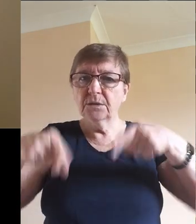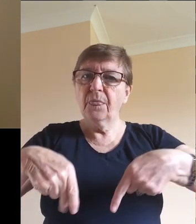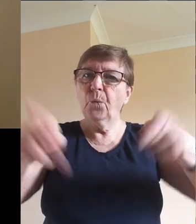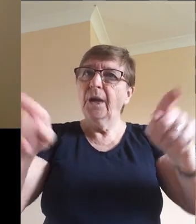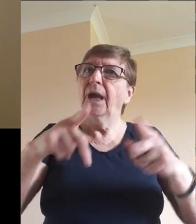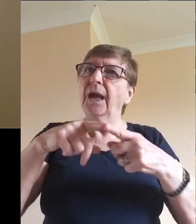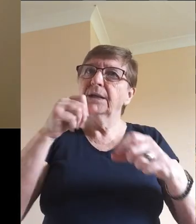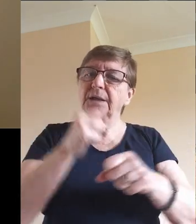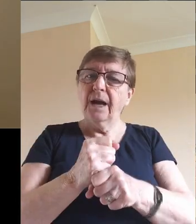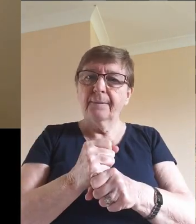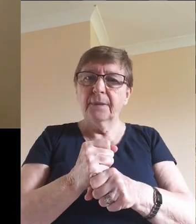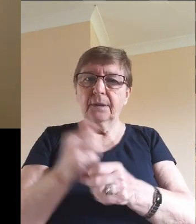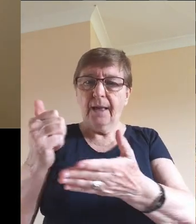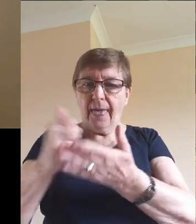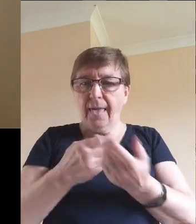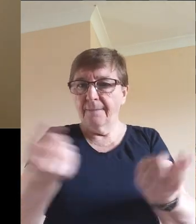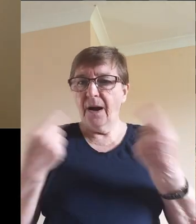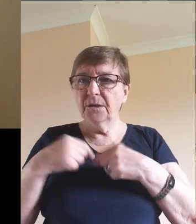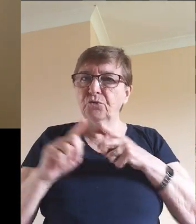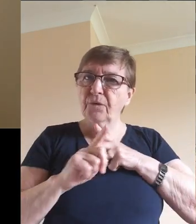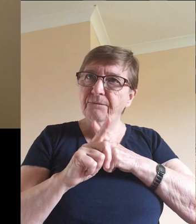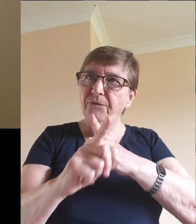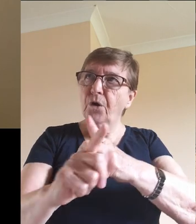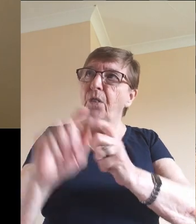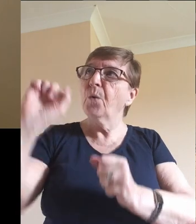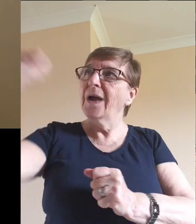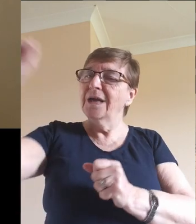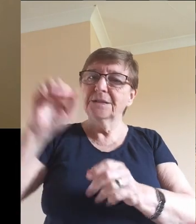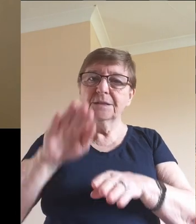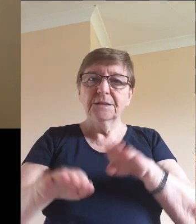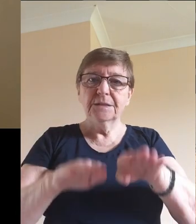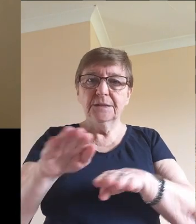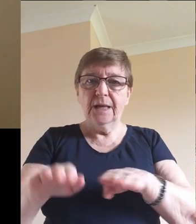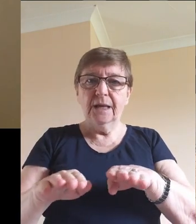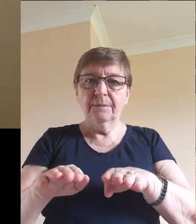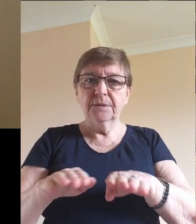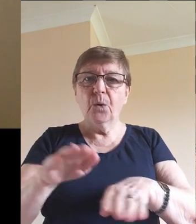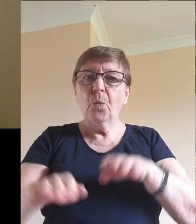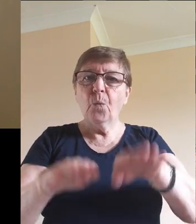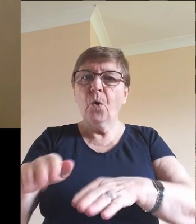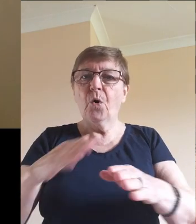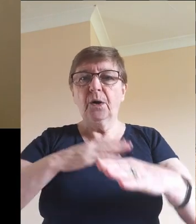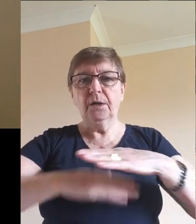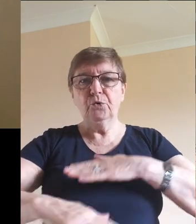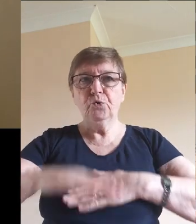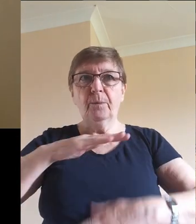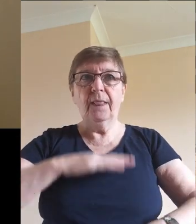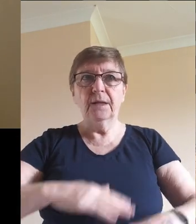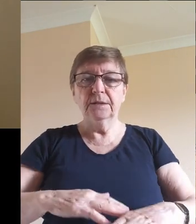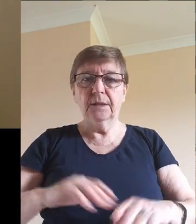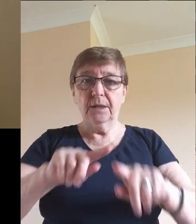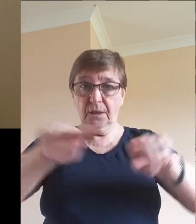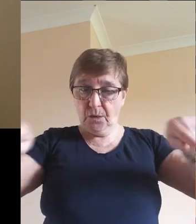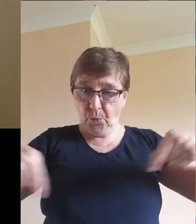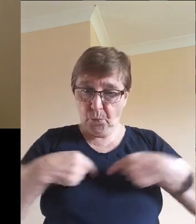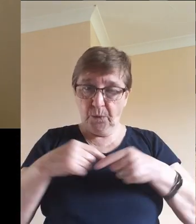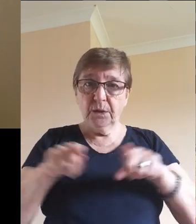steps and to walk in humility so that we too may serve with no expectation of